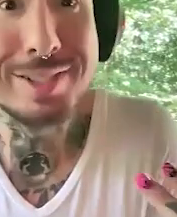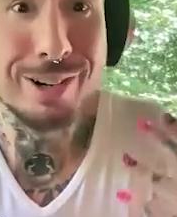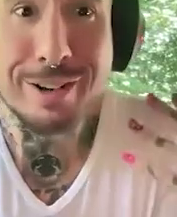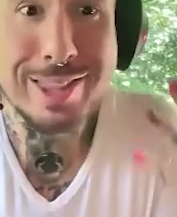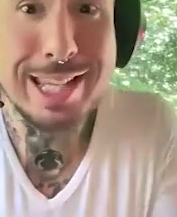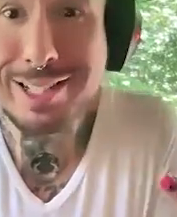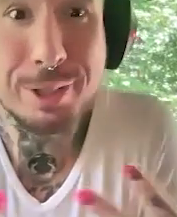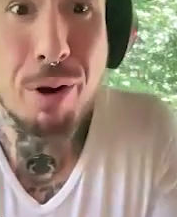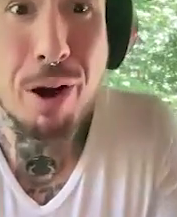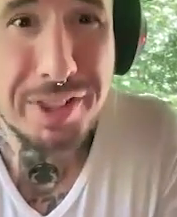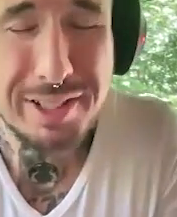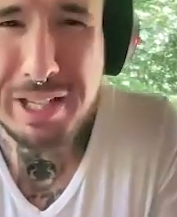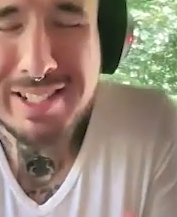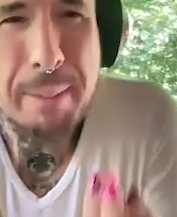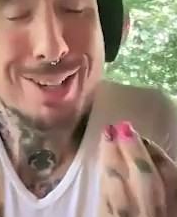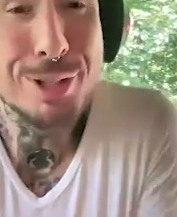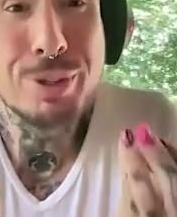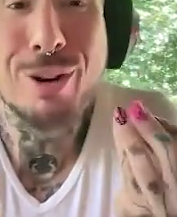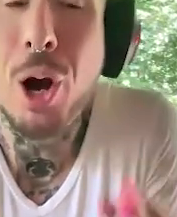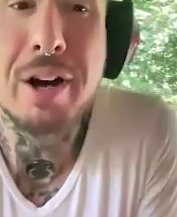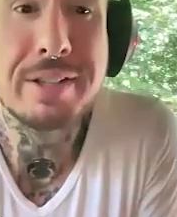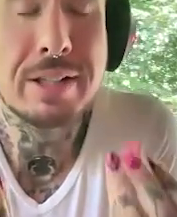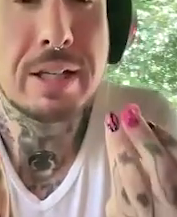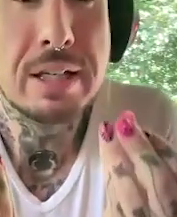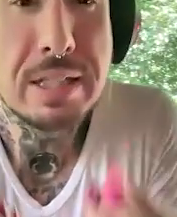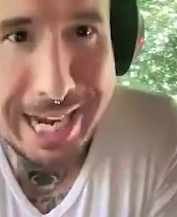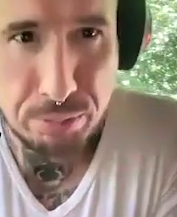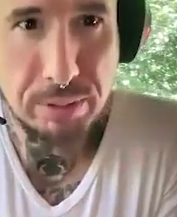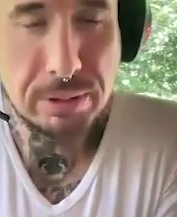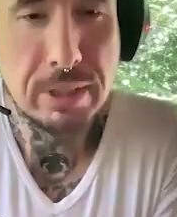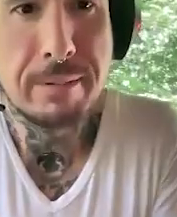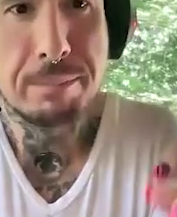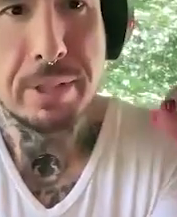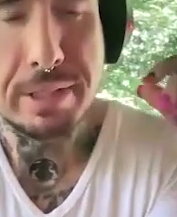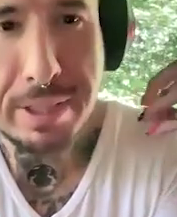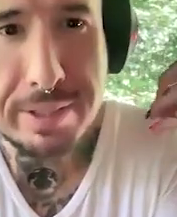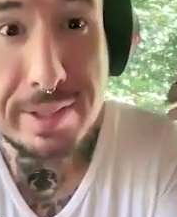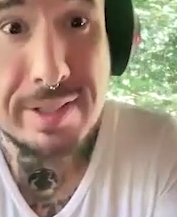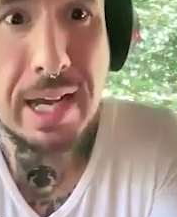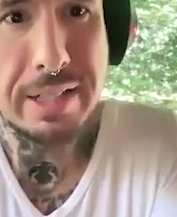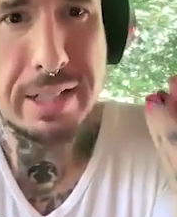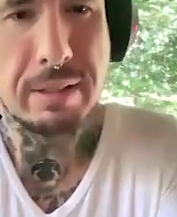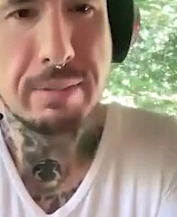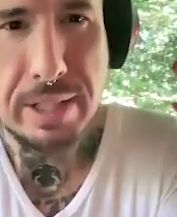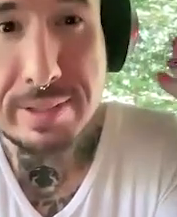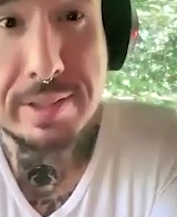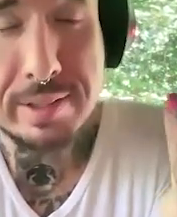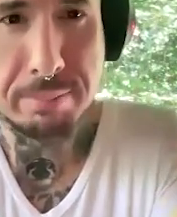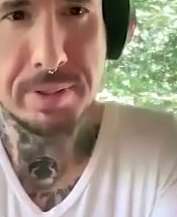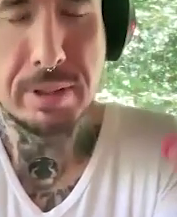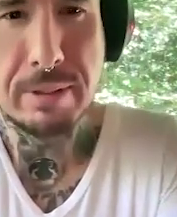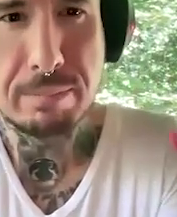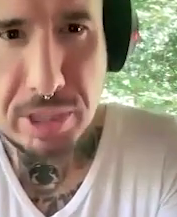not because there are things that are wrong with us. It's not because we are unnatural. It is because society